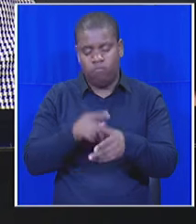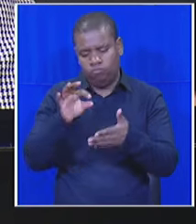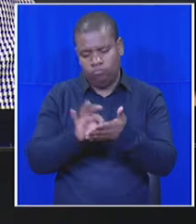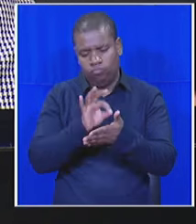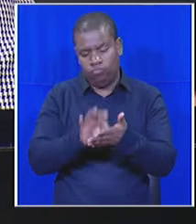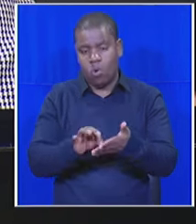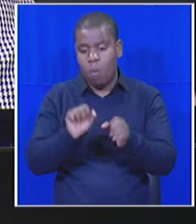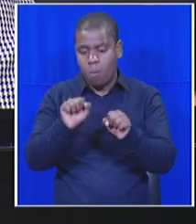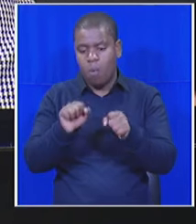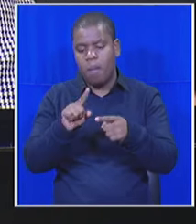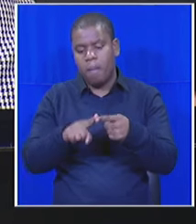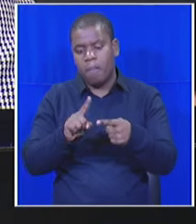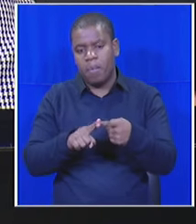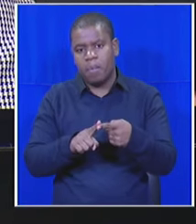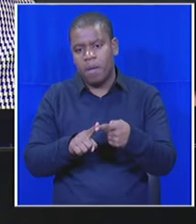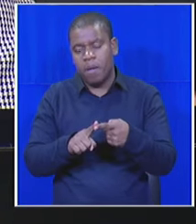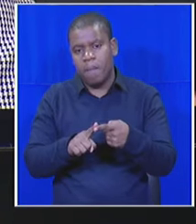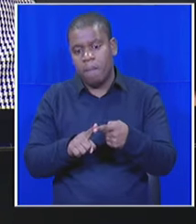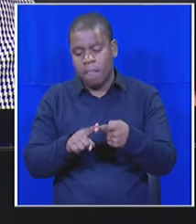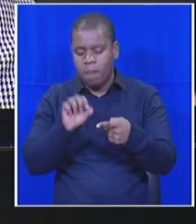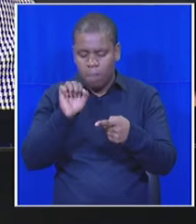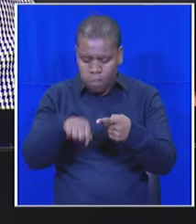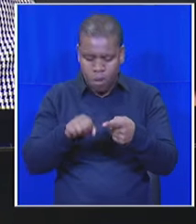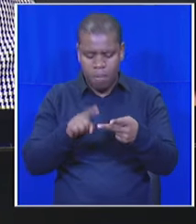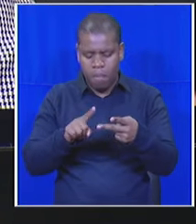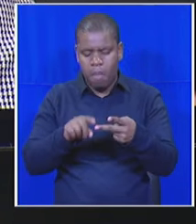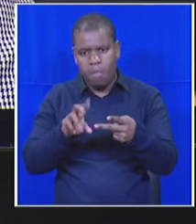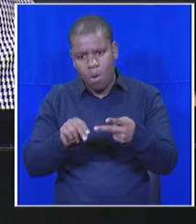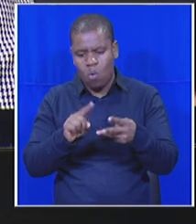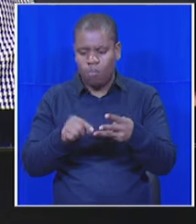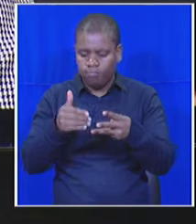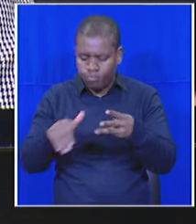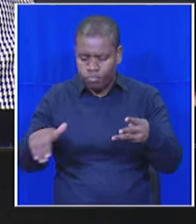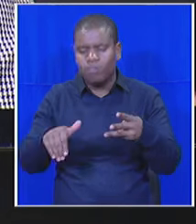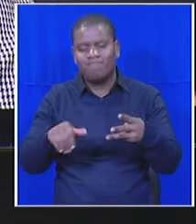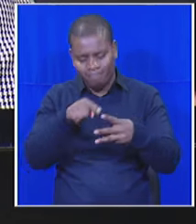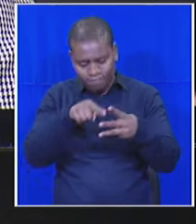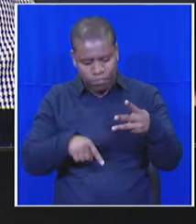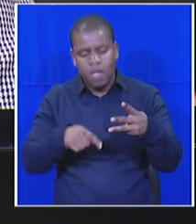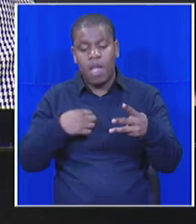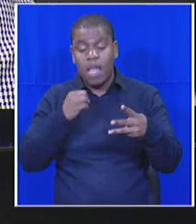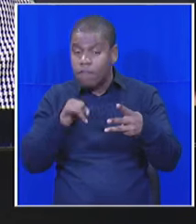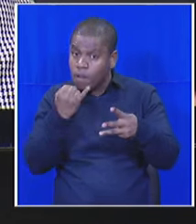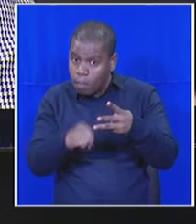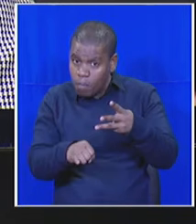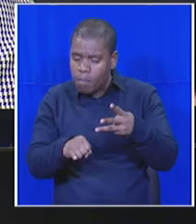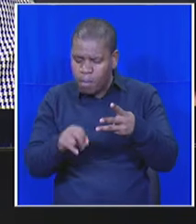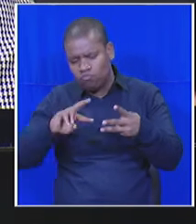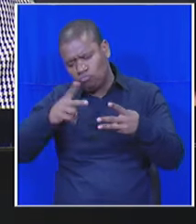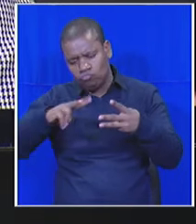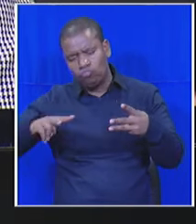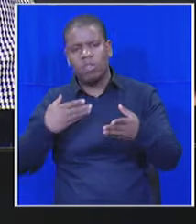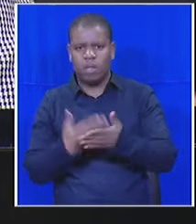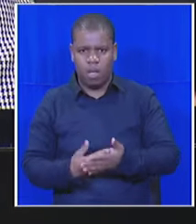abstain signs. If a member inadvertently presses the wrong button, the member may thereafter press the correct button.